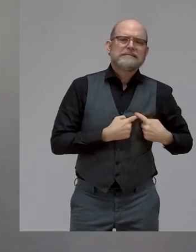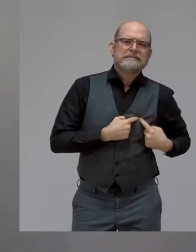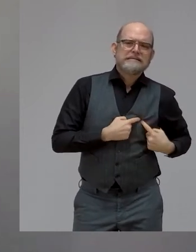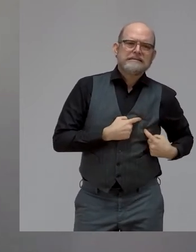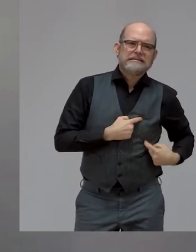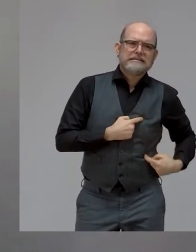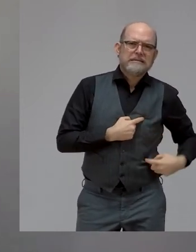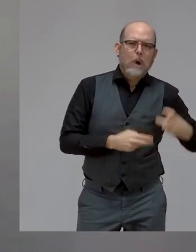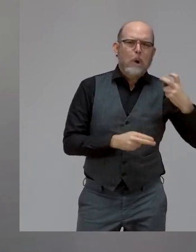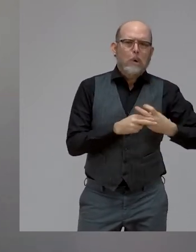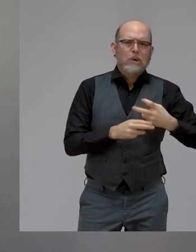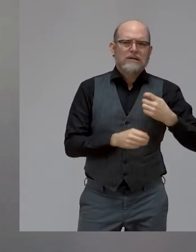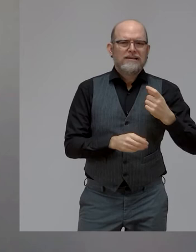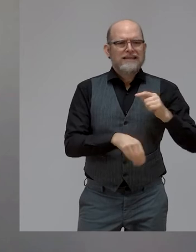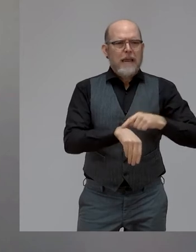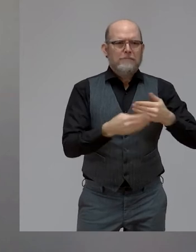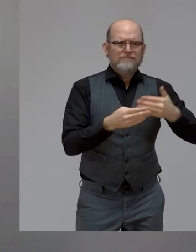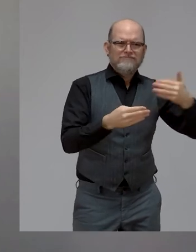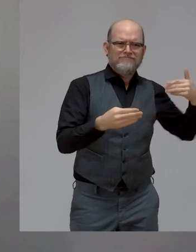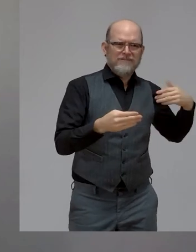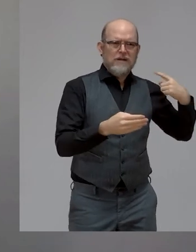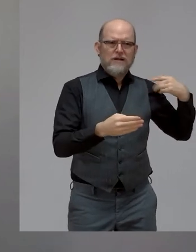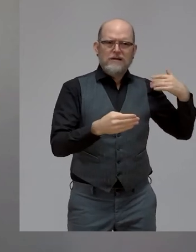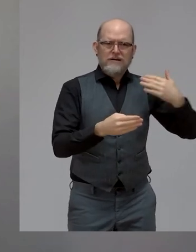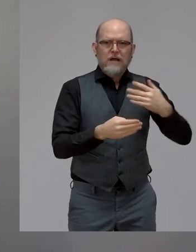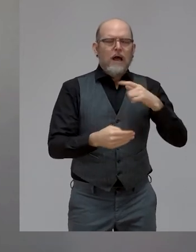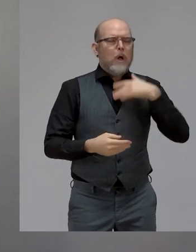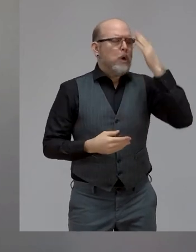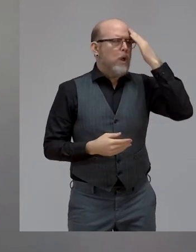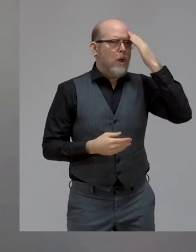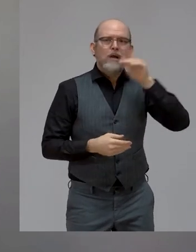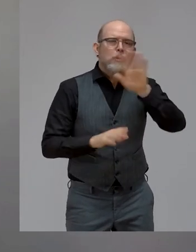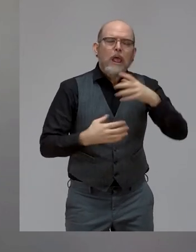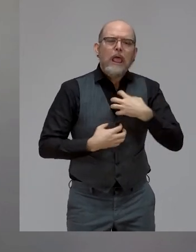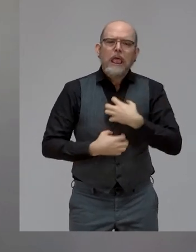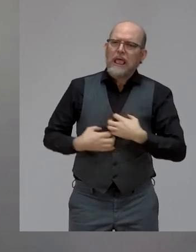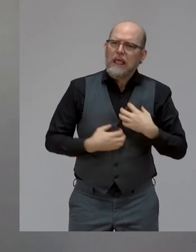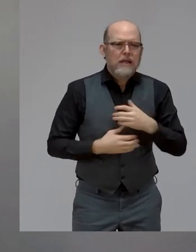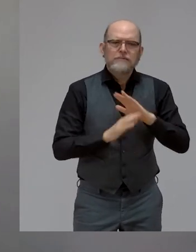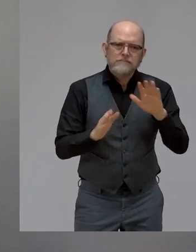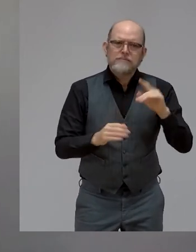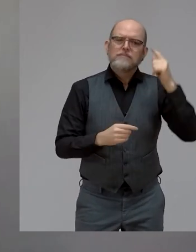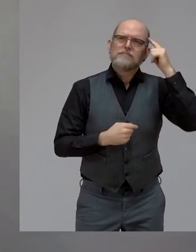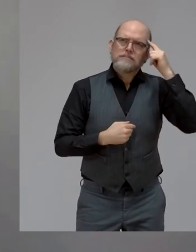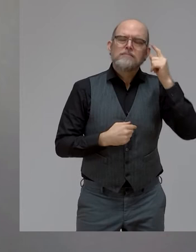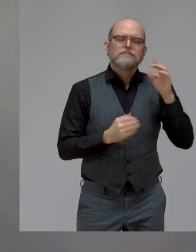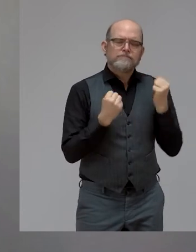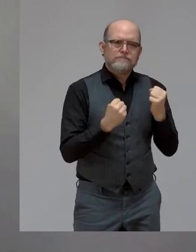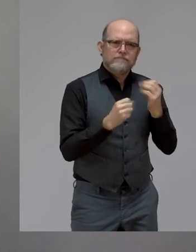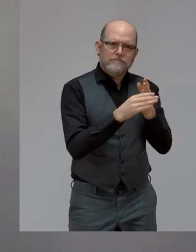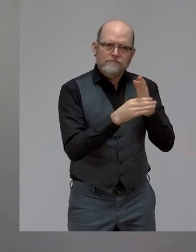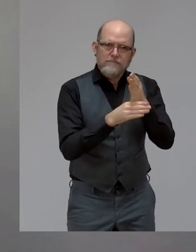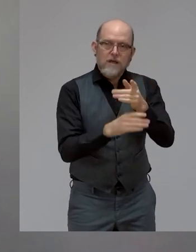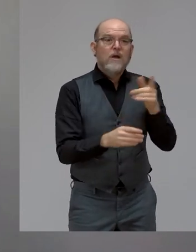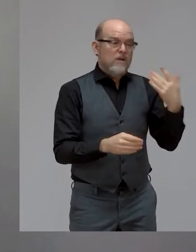doubt of that. Not at all. And so just to acknowledge those who have lost people, who have struggled and who are struggling,